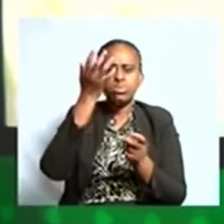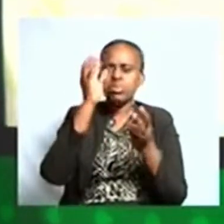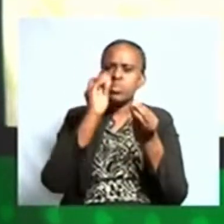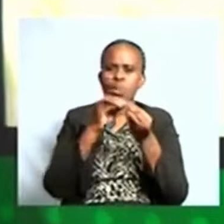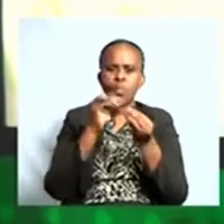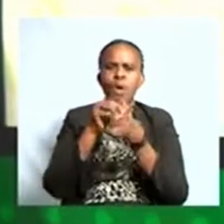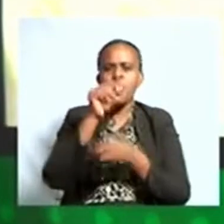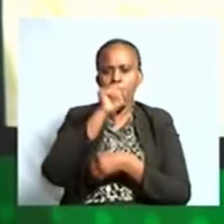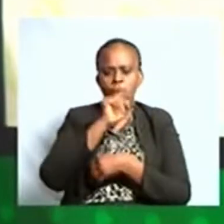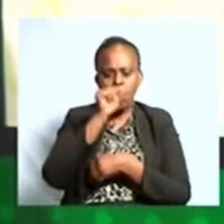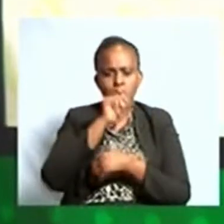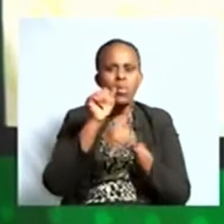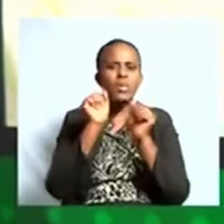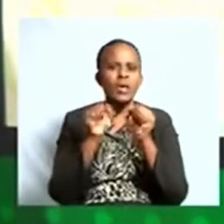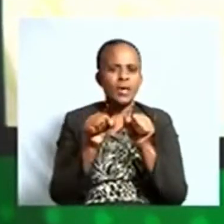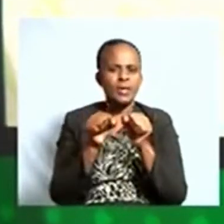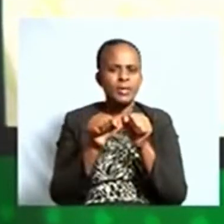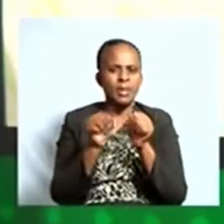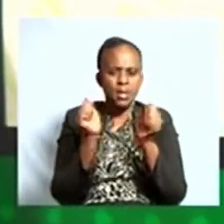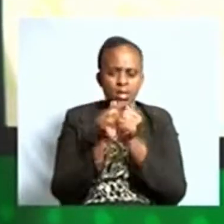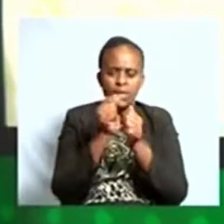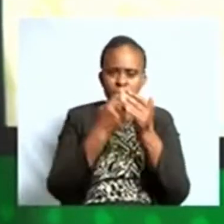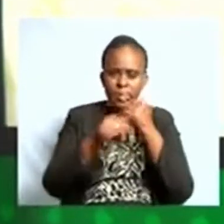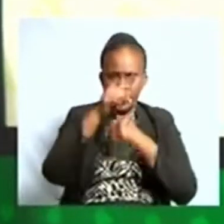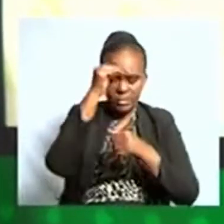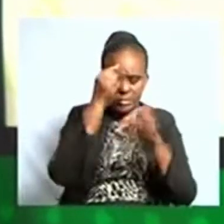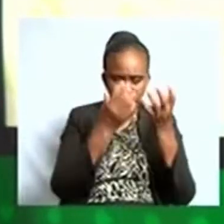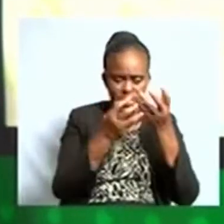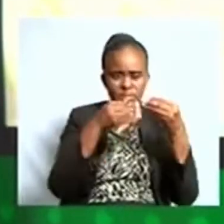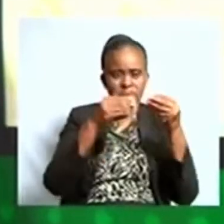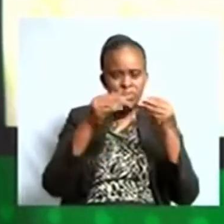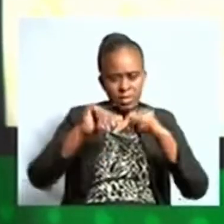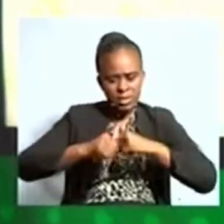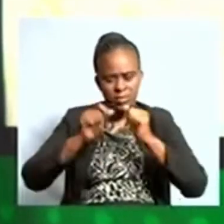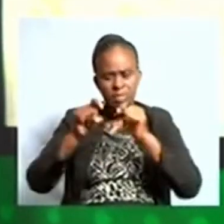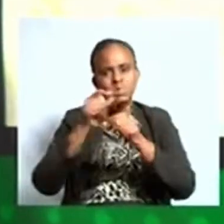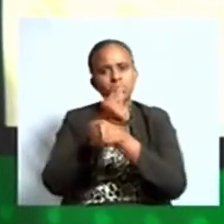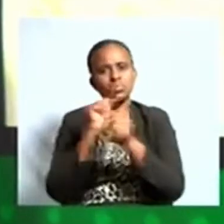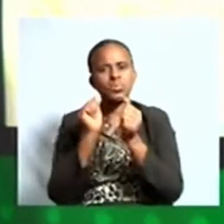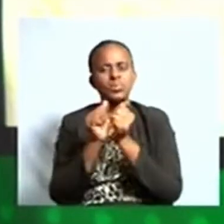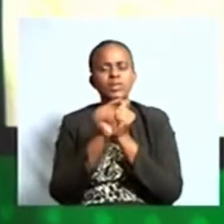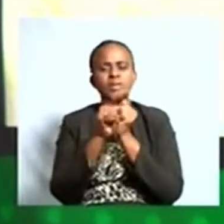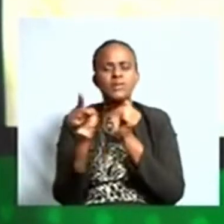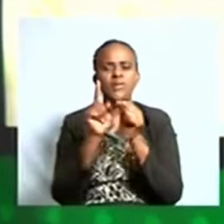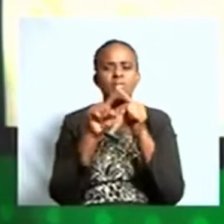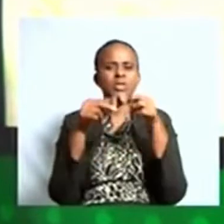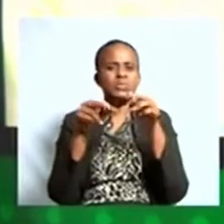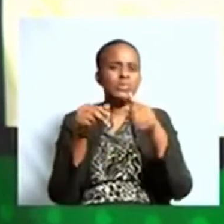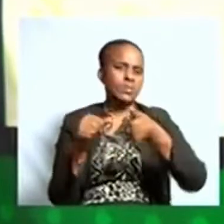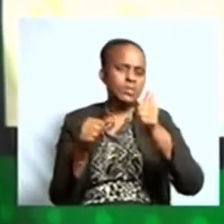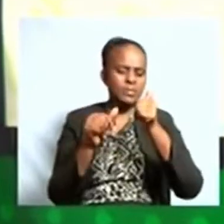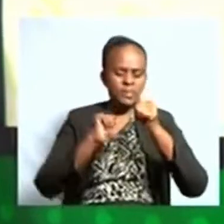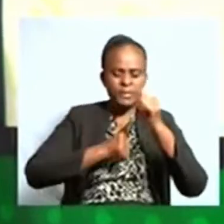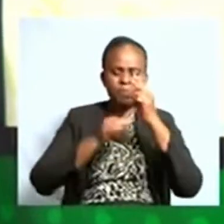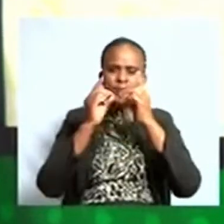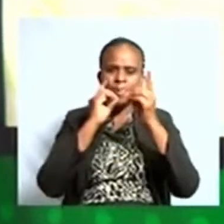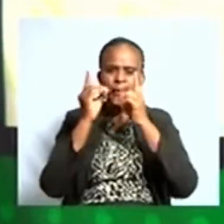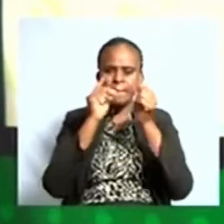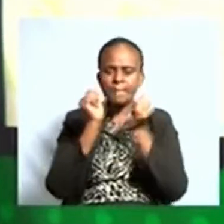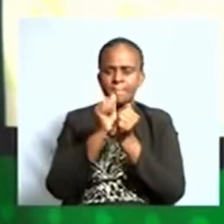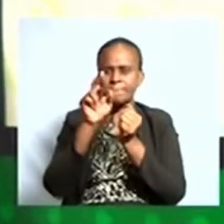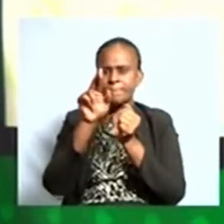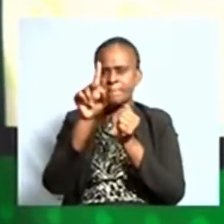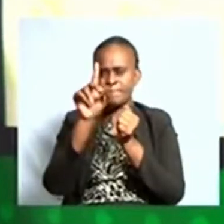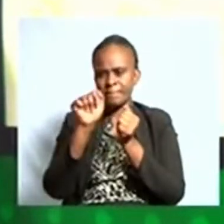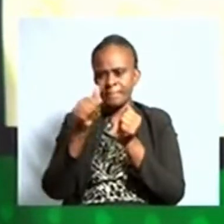from the remains of the charcoal cells. So we need to deal with that. But that road itself, we are discussing with RDA to see